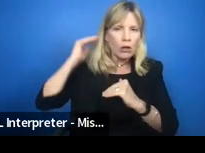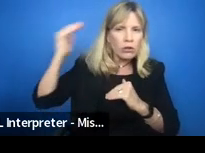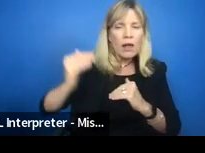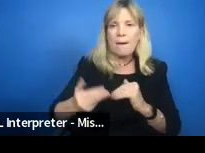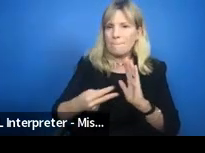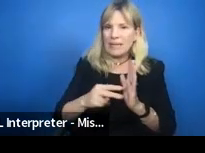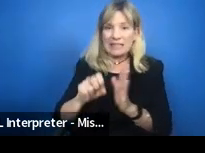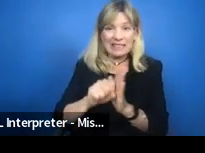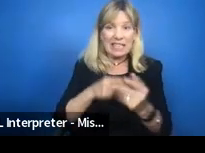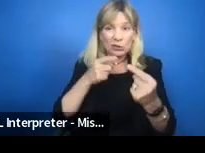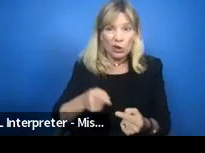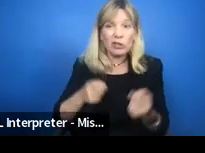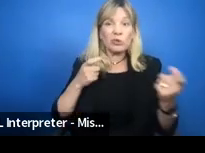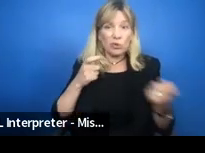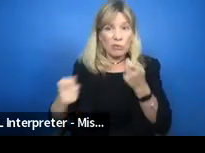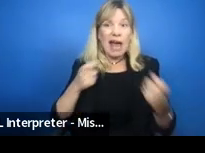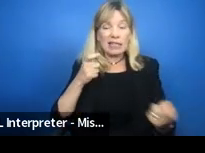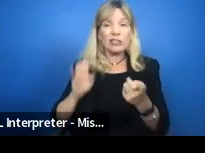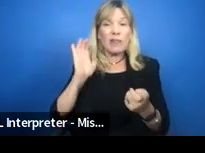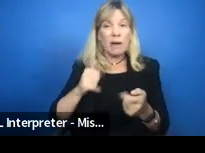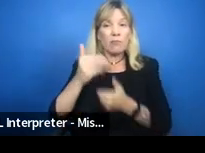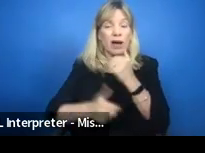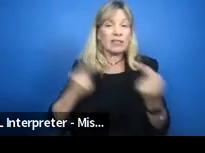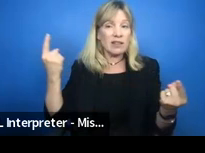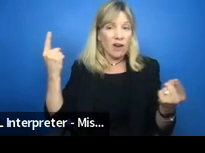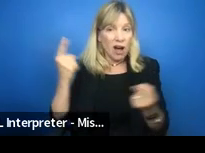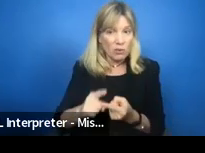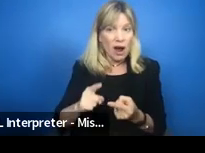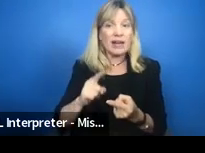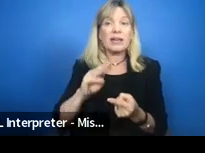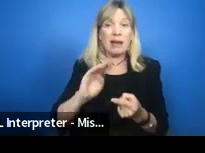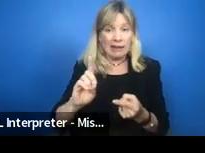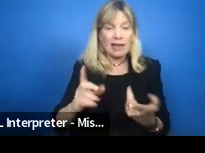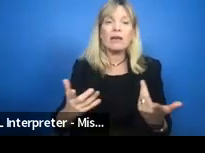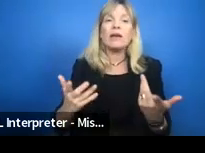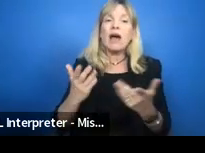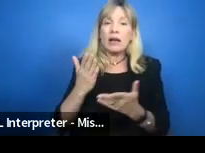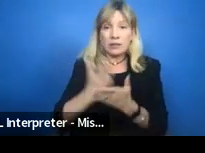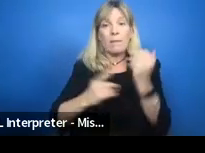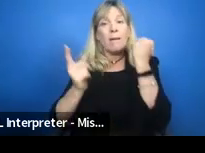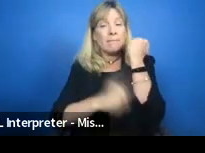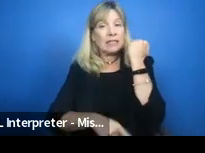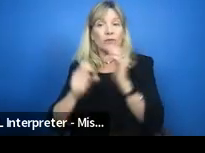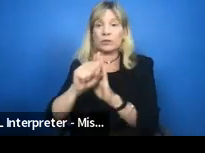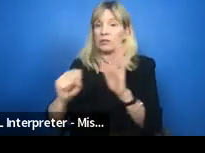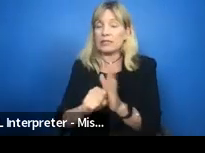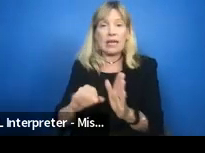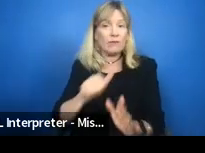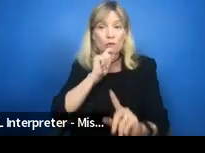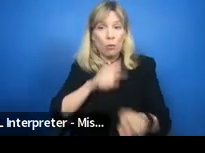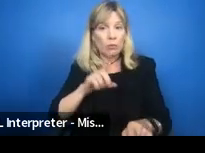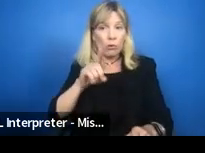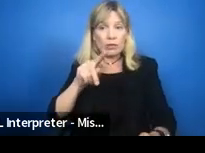state is struggling to manage its unwinding process. And then there's going to be penalties for states that don't report their